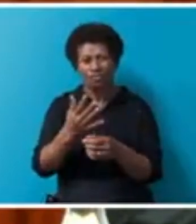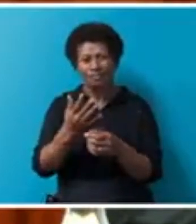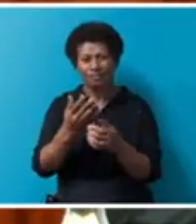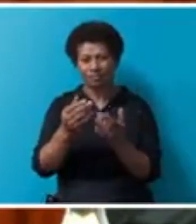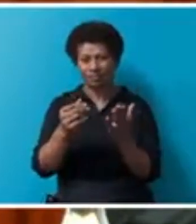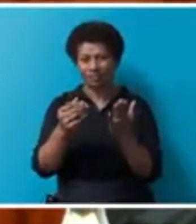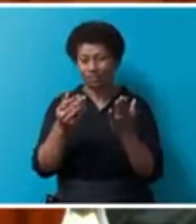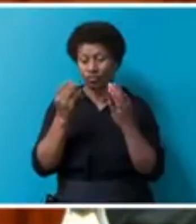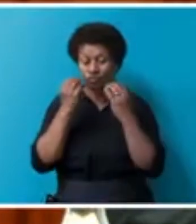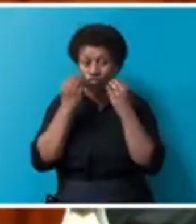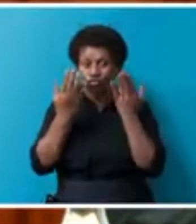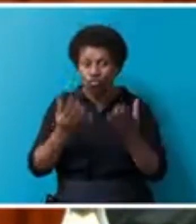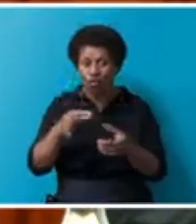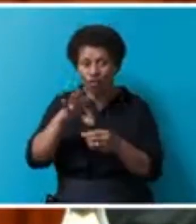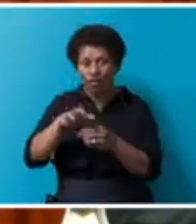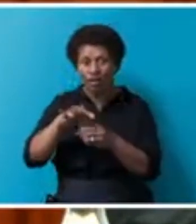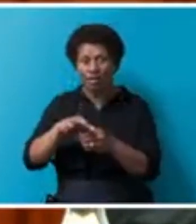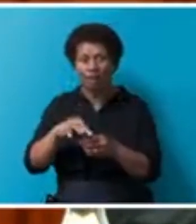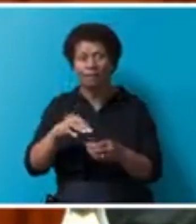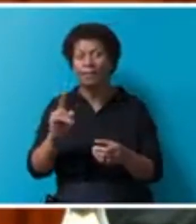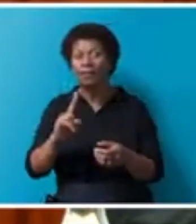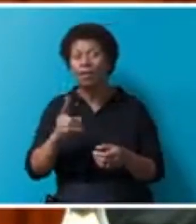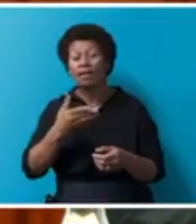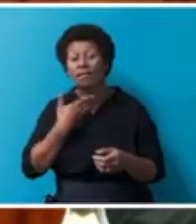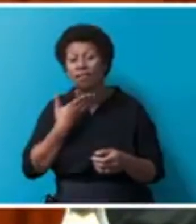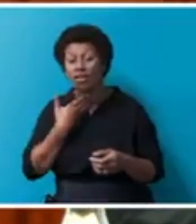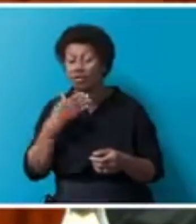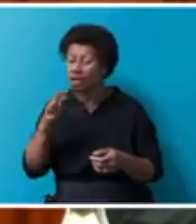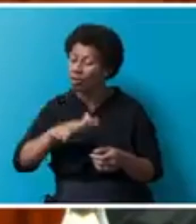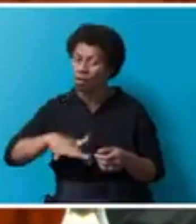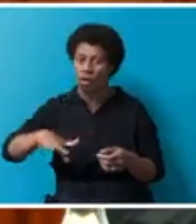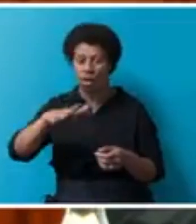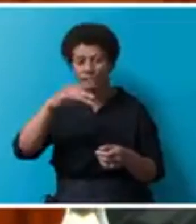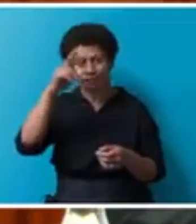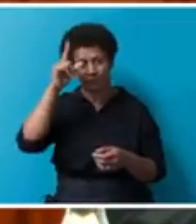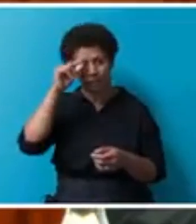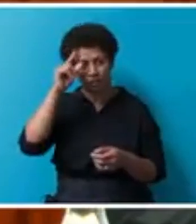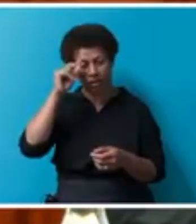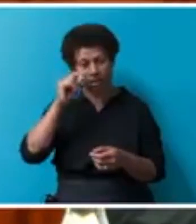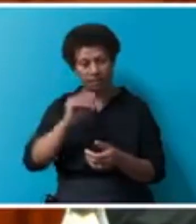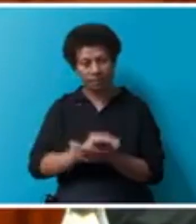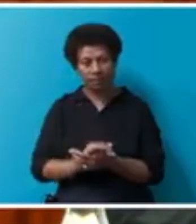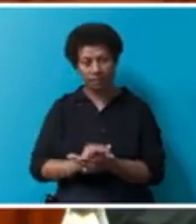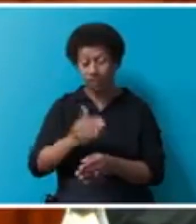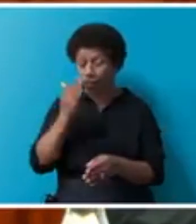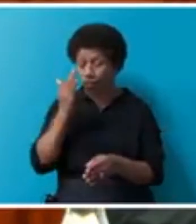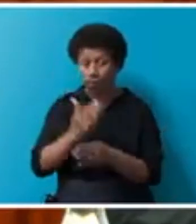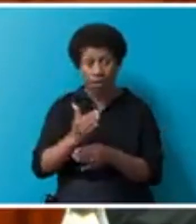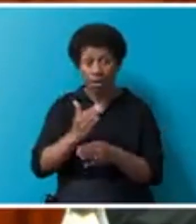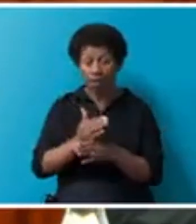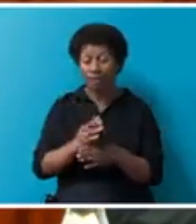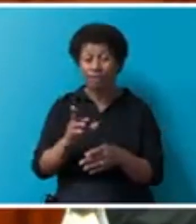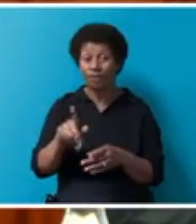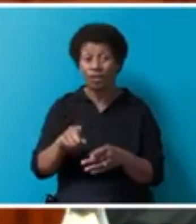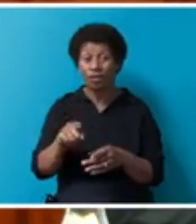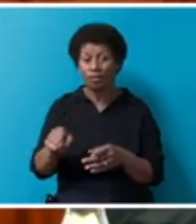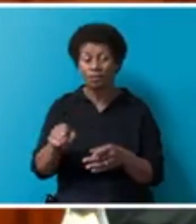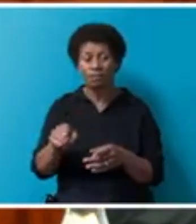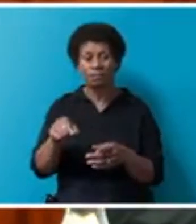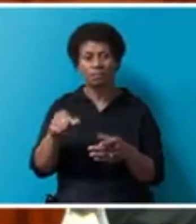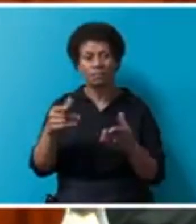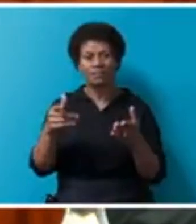truly reflects the voice and needs of all Fijians. Its work also involved